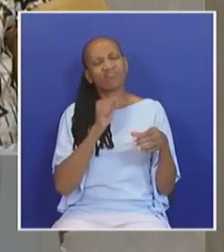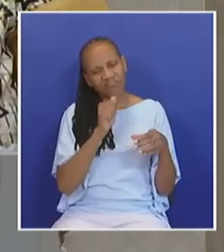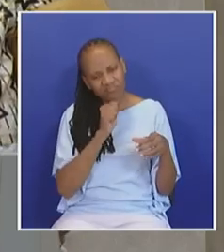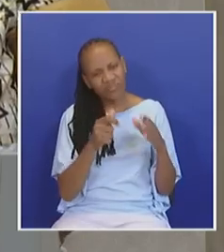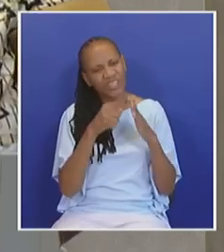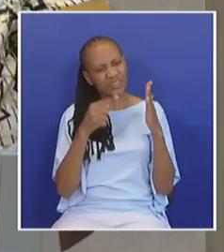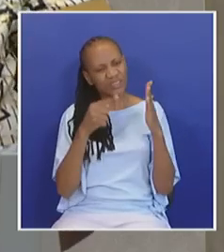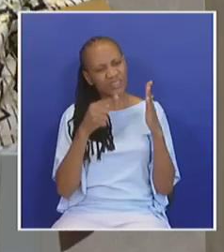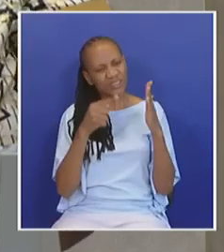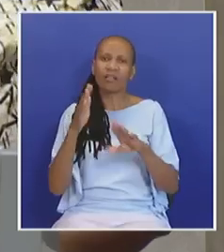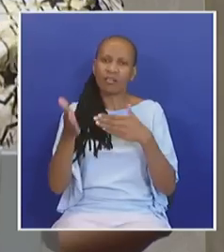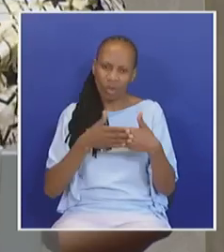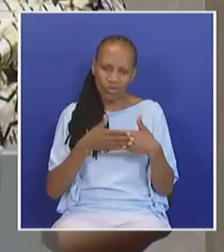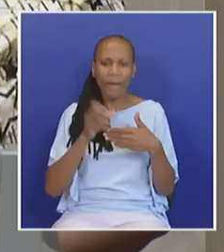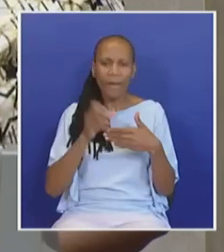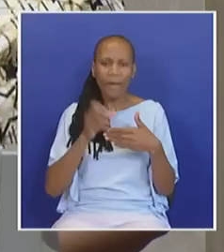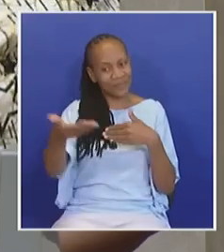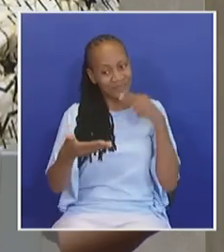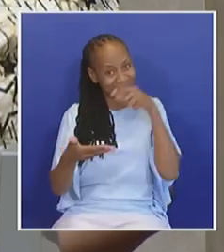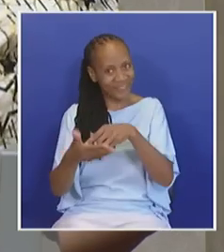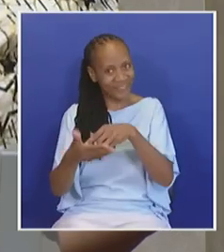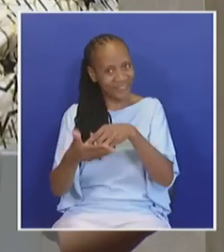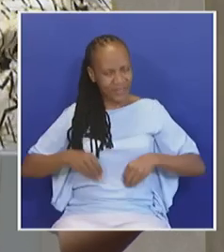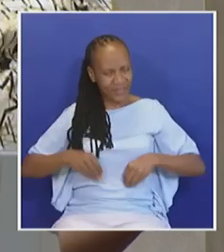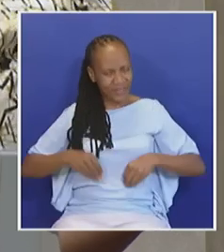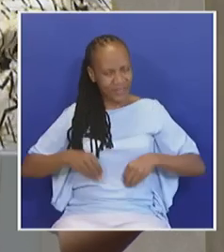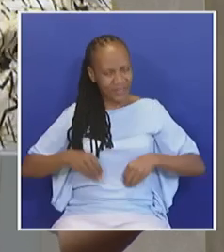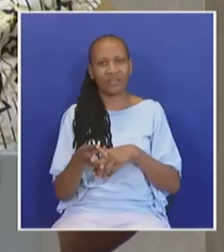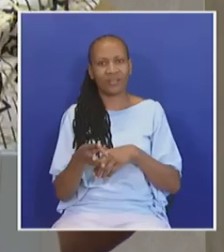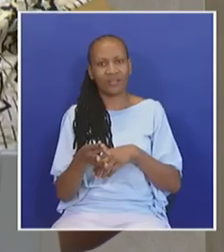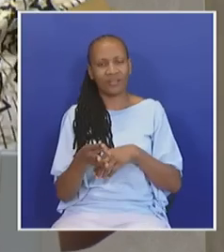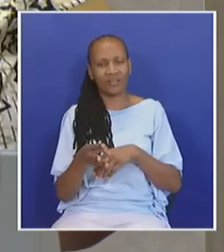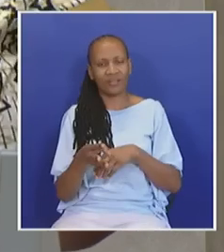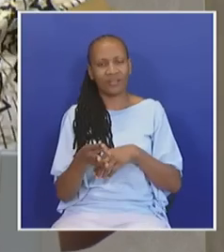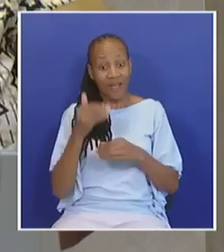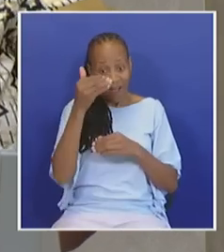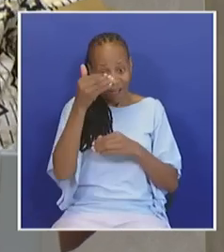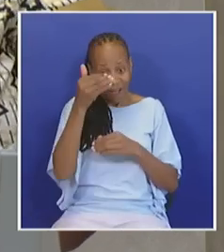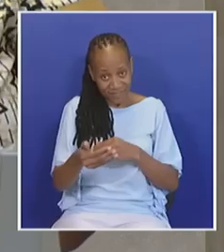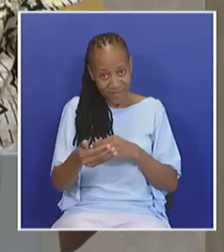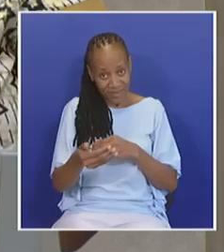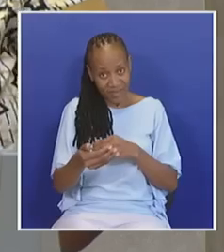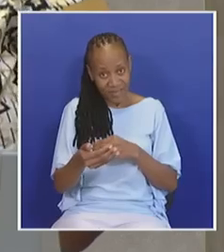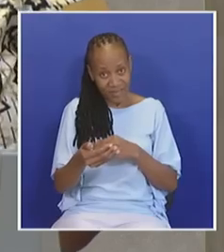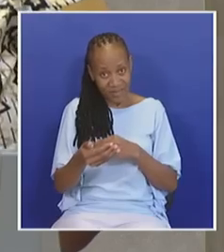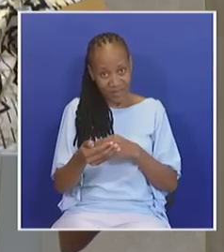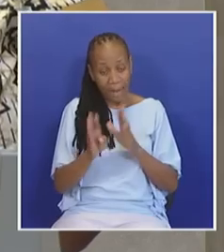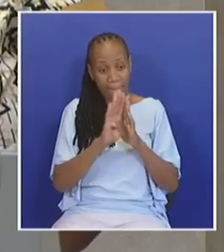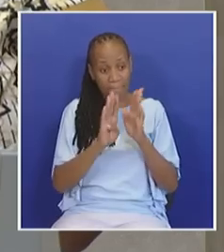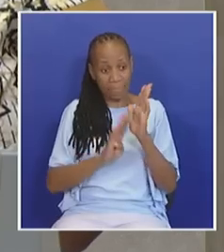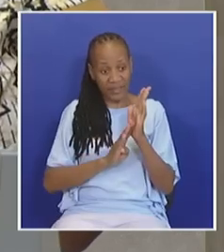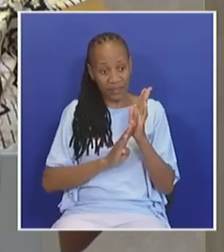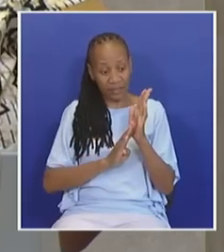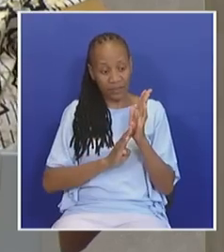received late, it will consider the submission. And after the submission of the bill